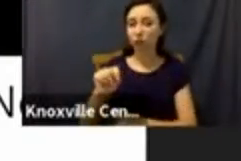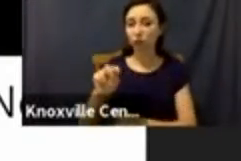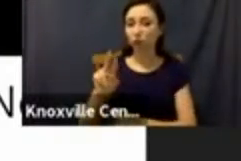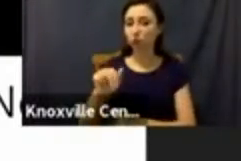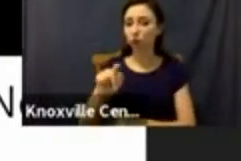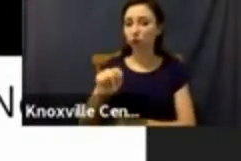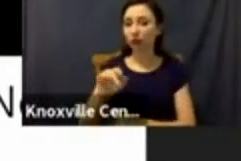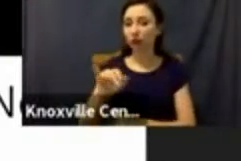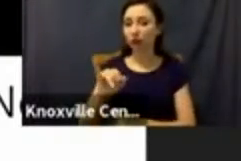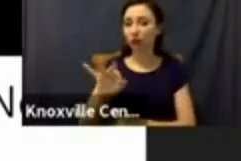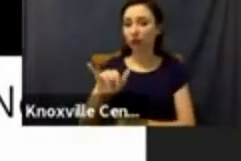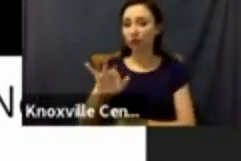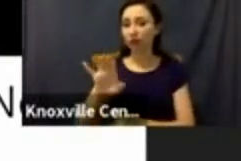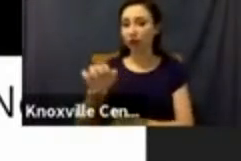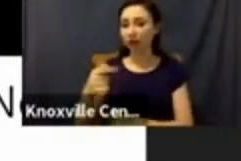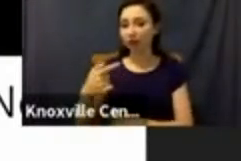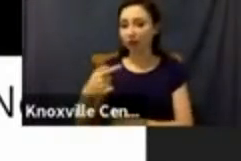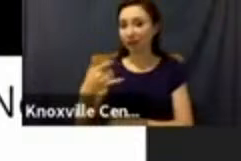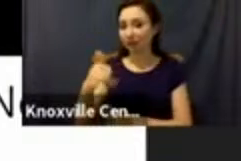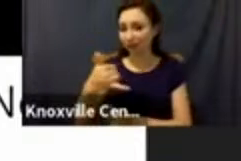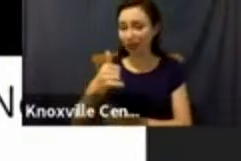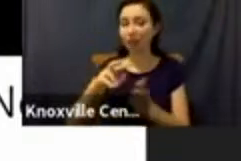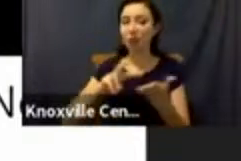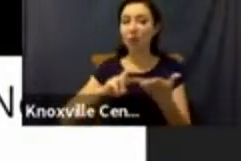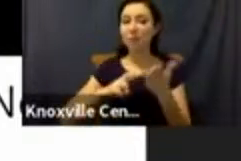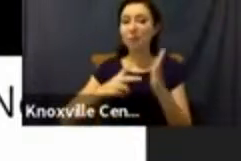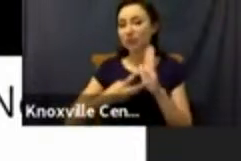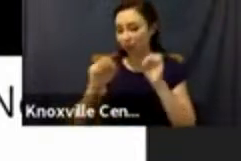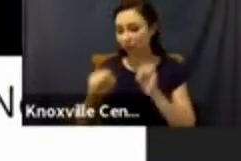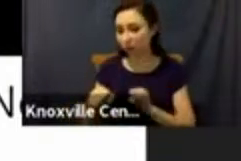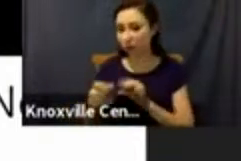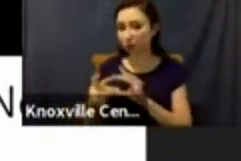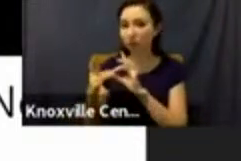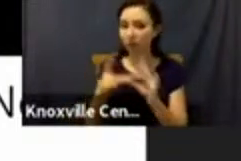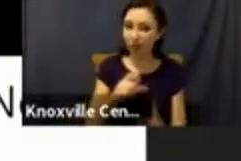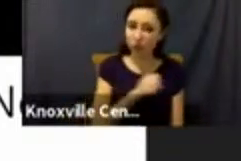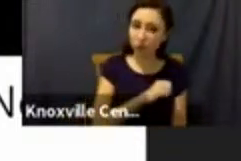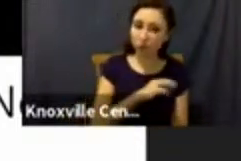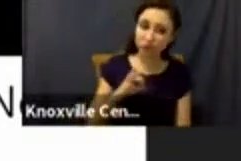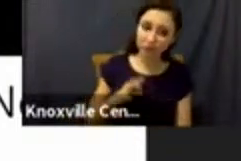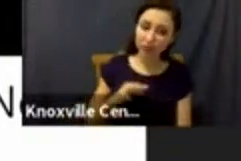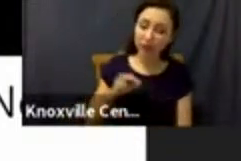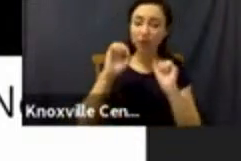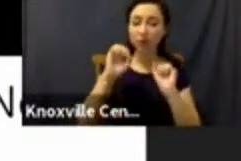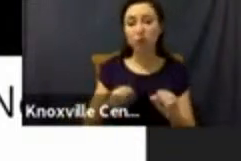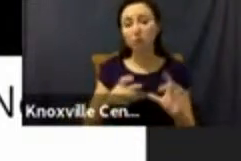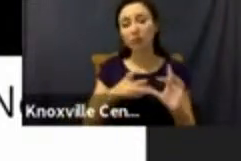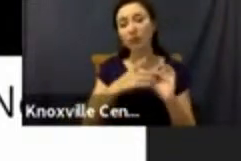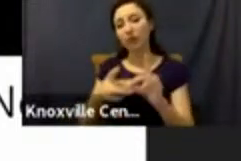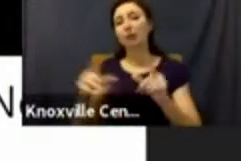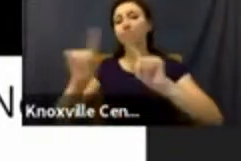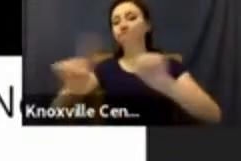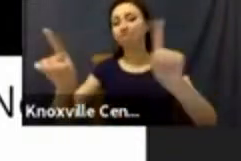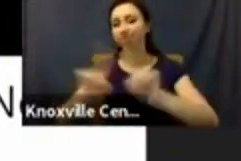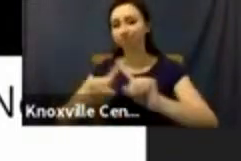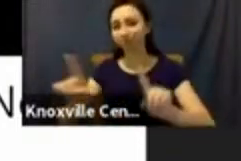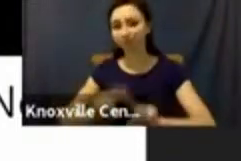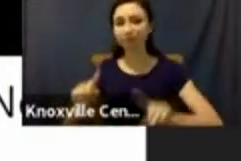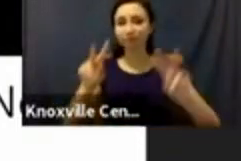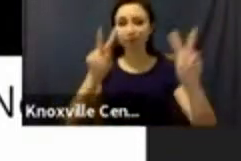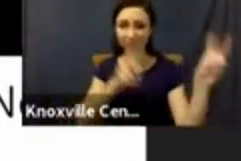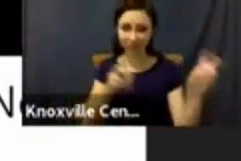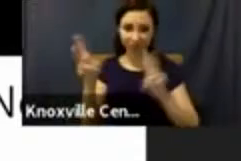so nuanced and it could be related to you know, staff. It could be related to a variety of other issues. It's that